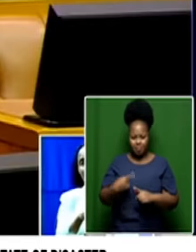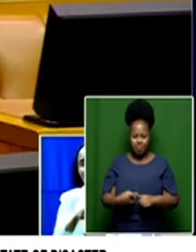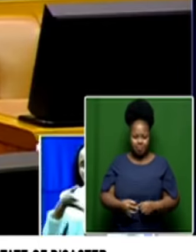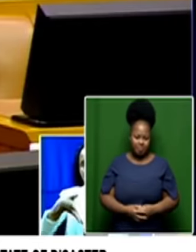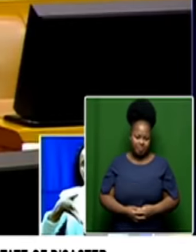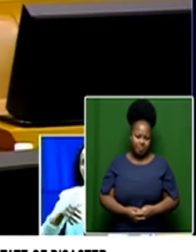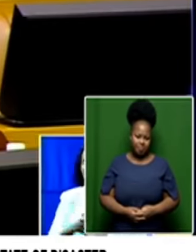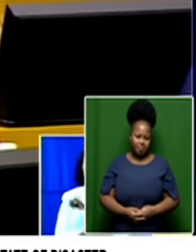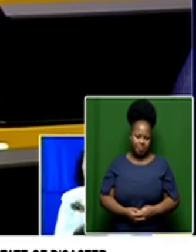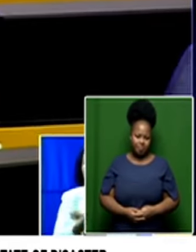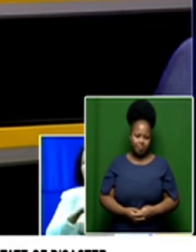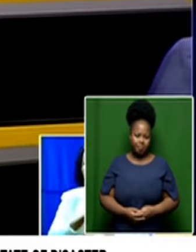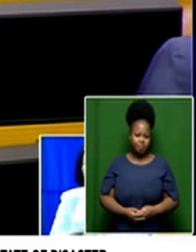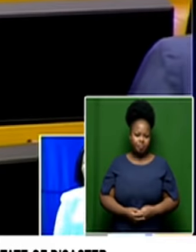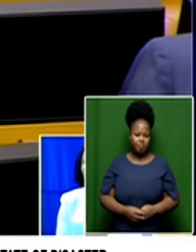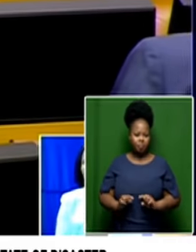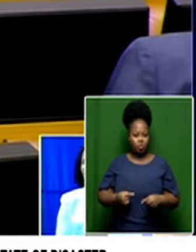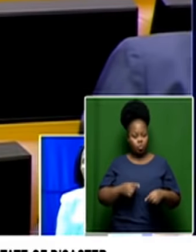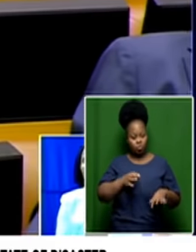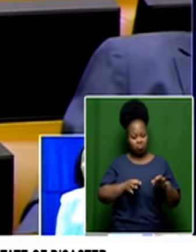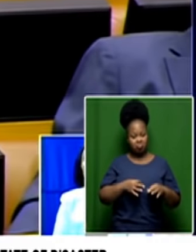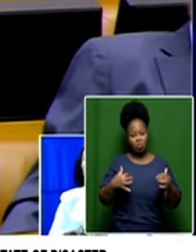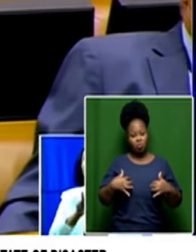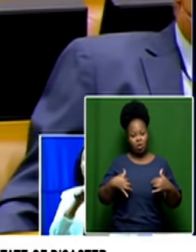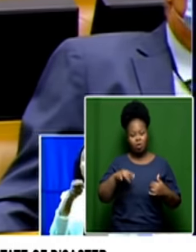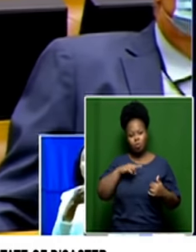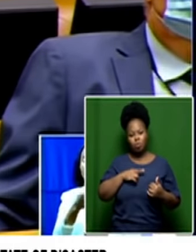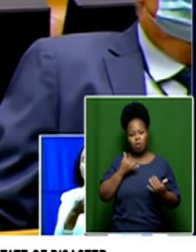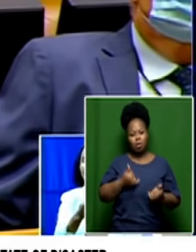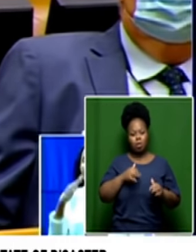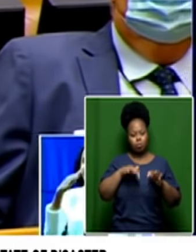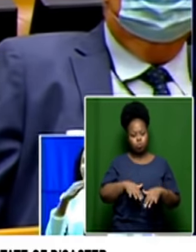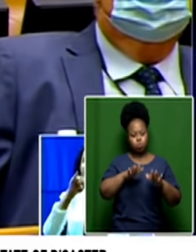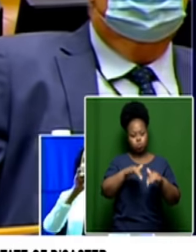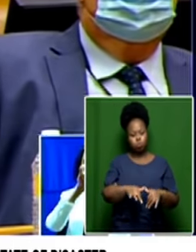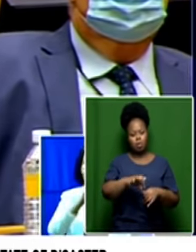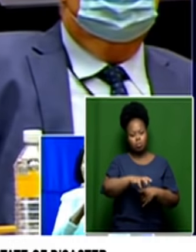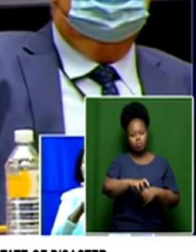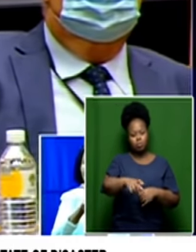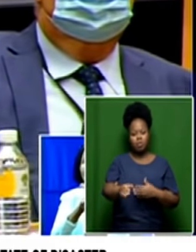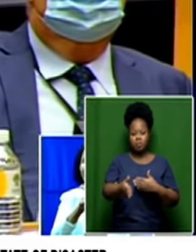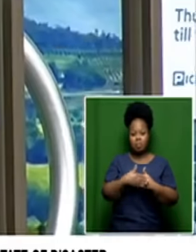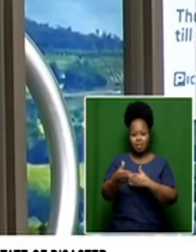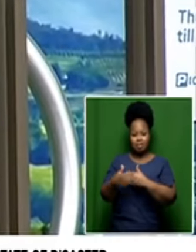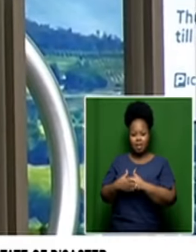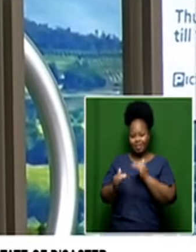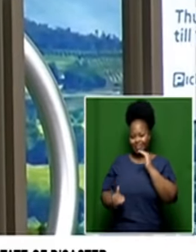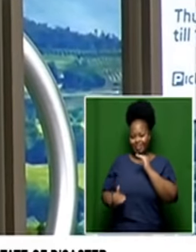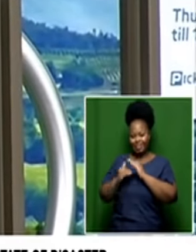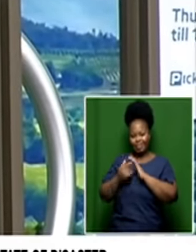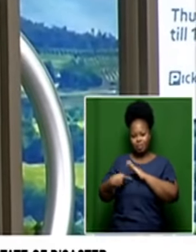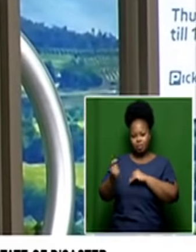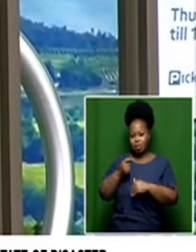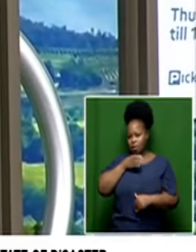been dropped. Opposition parties are worried that following the recent closure of beaches in some provinces and the limitation of the sale